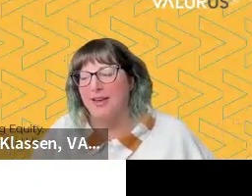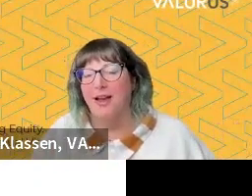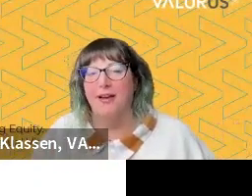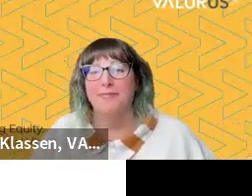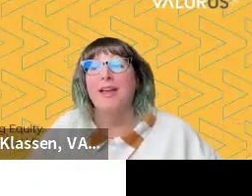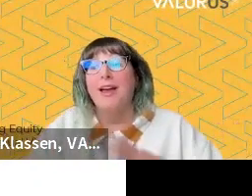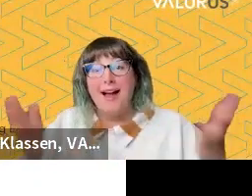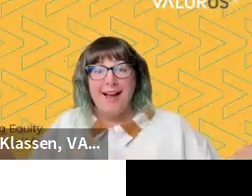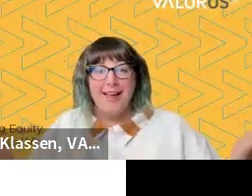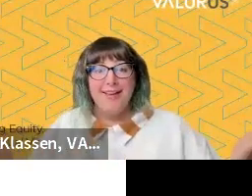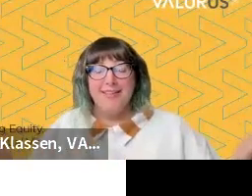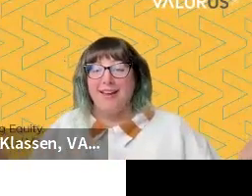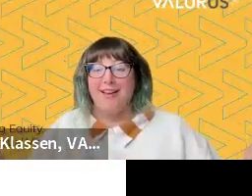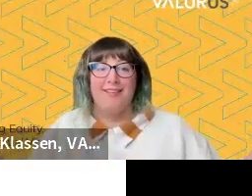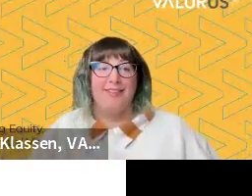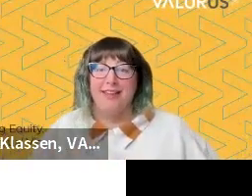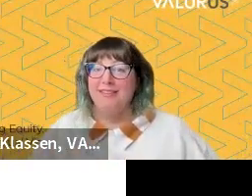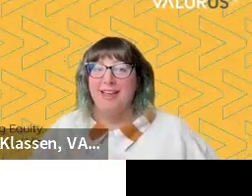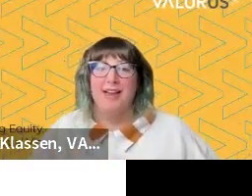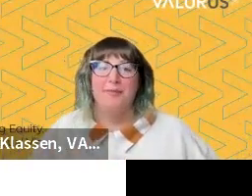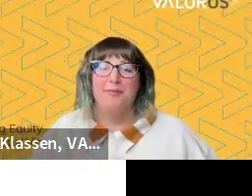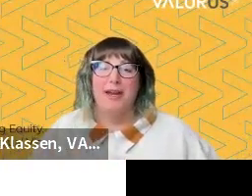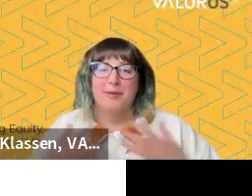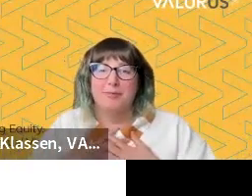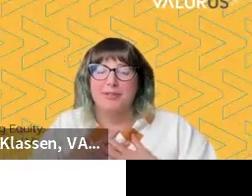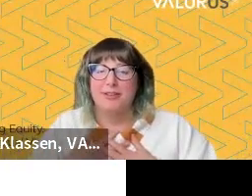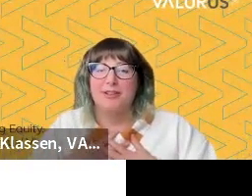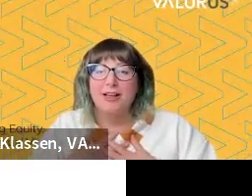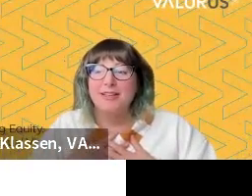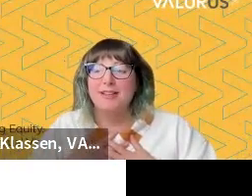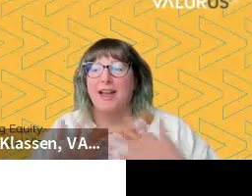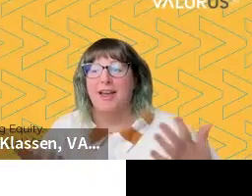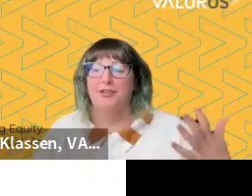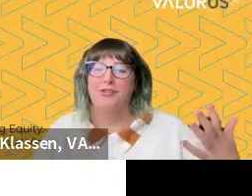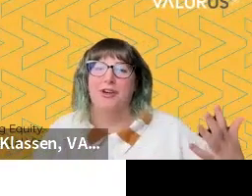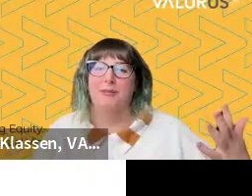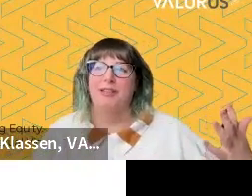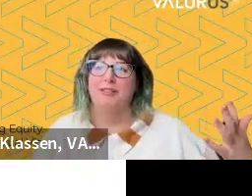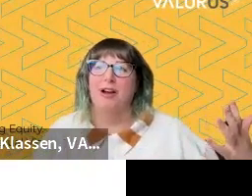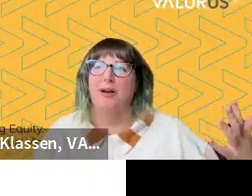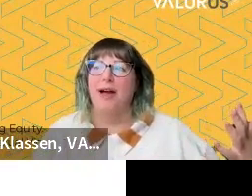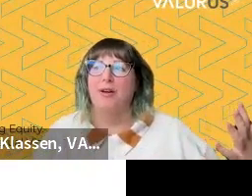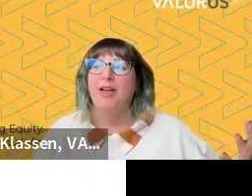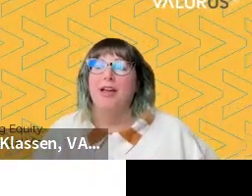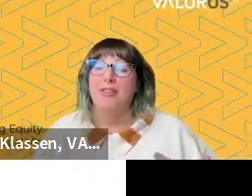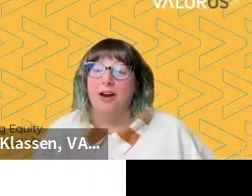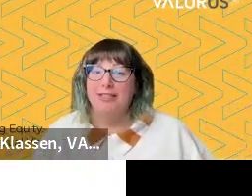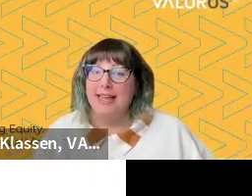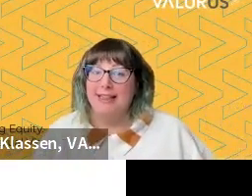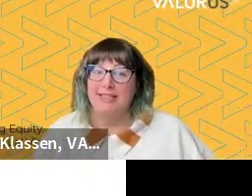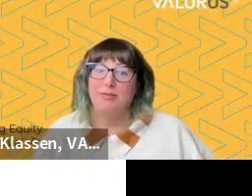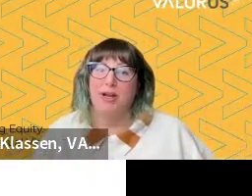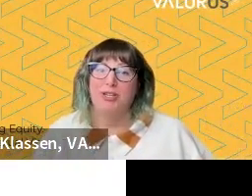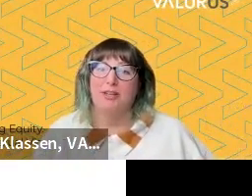with us. Hi, thanks again. My name is Priscilla Clausen, and you're joining me to talk about